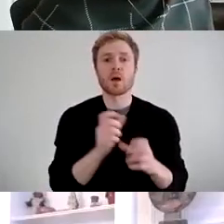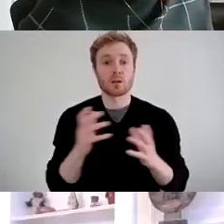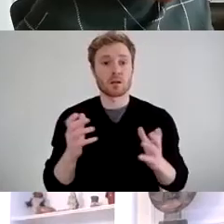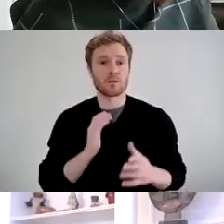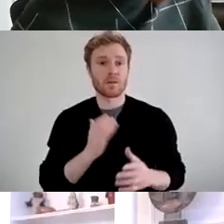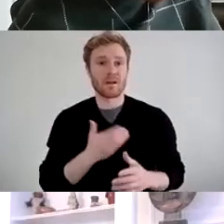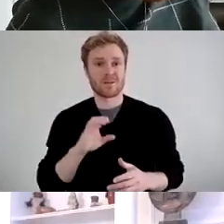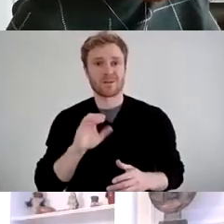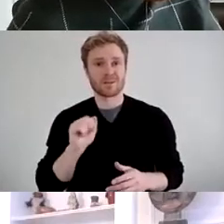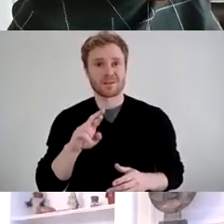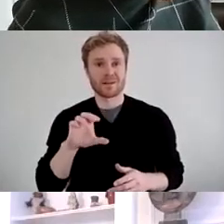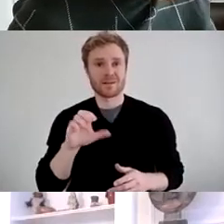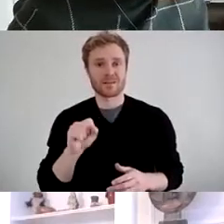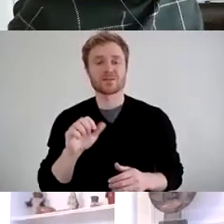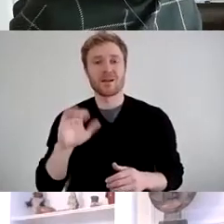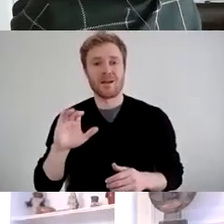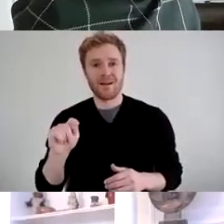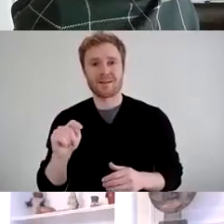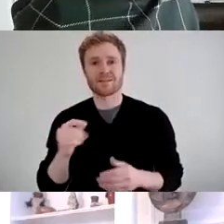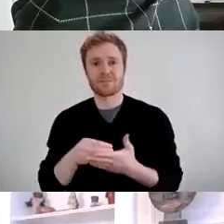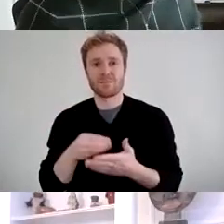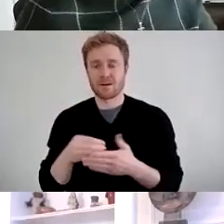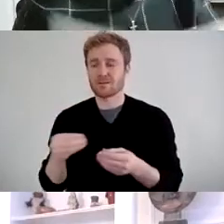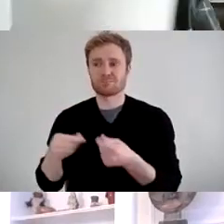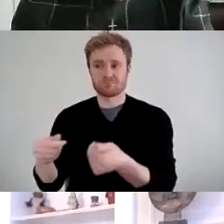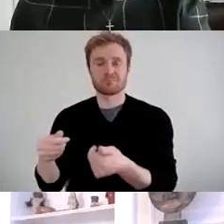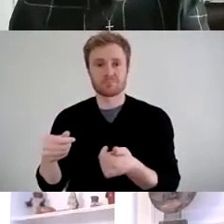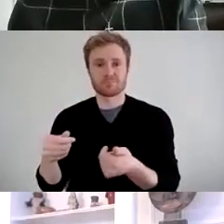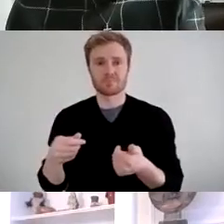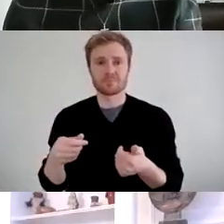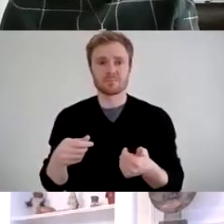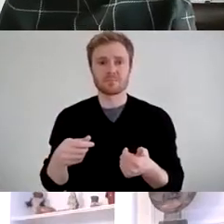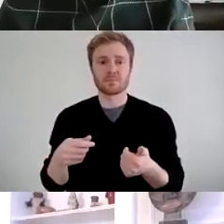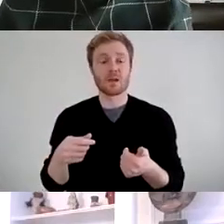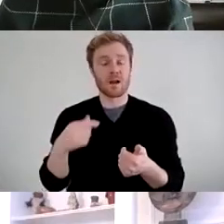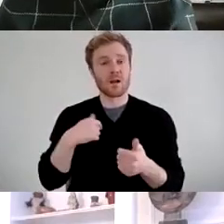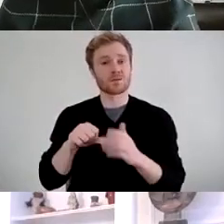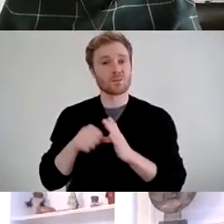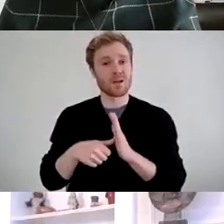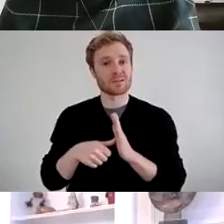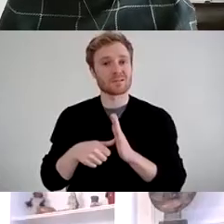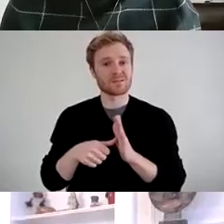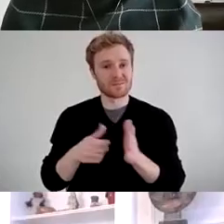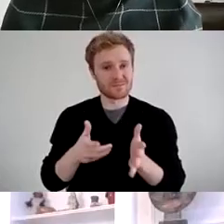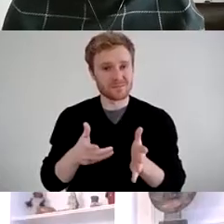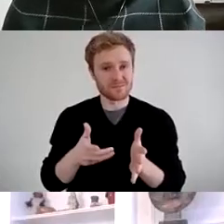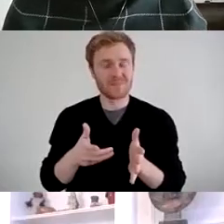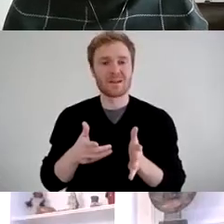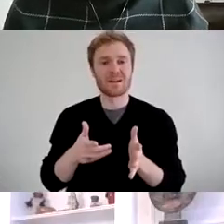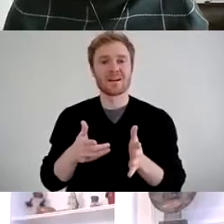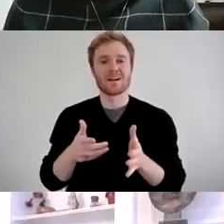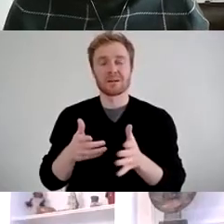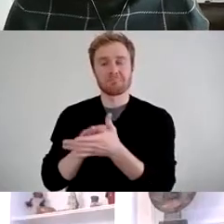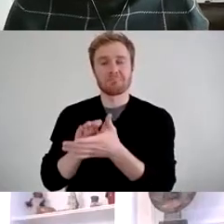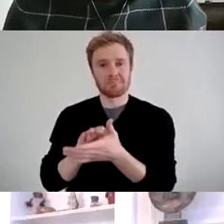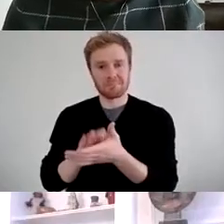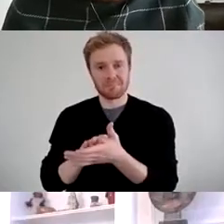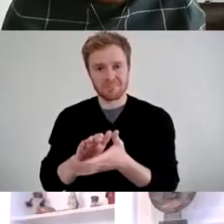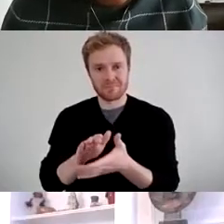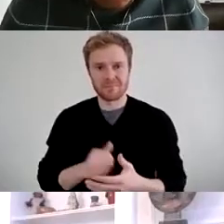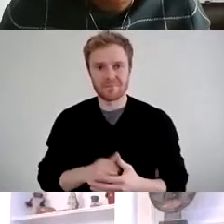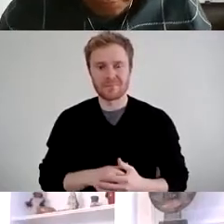saw, I think, Jessica Smith Perry. And I just wanted to give anyone from the